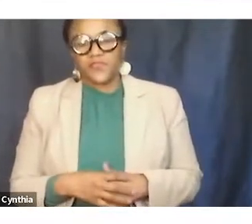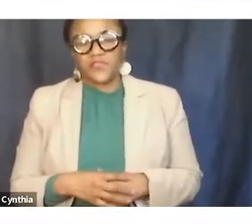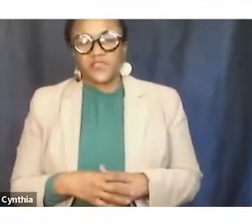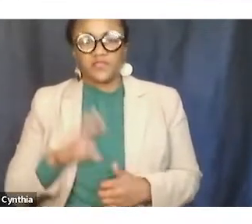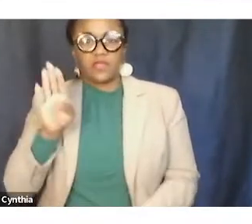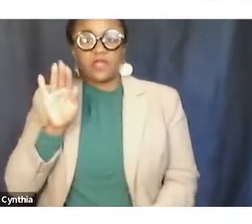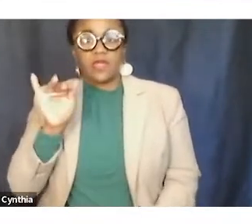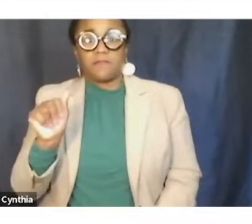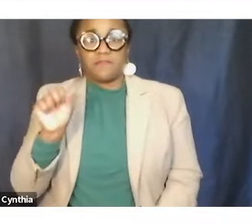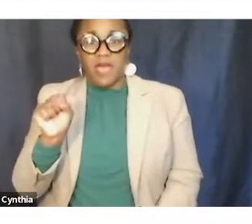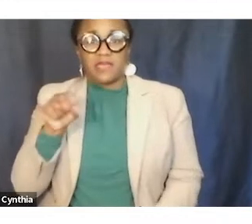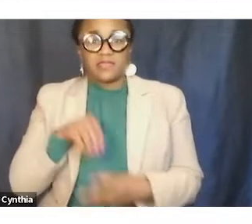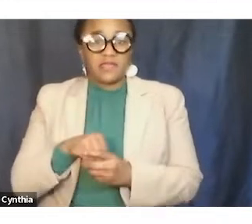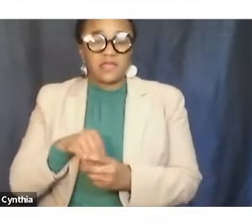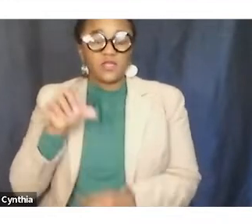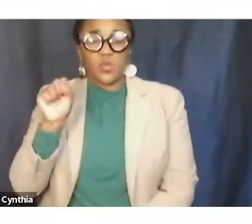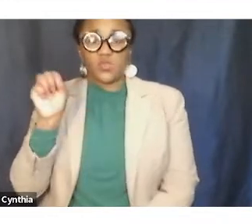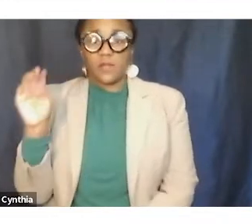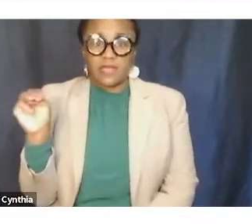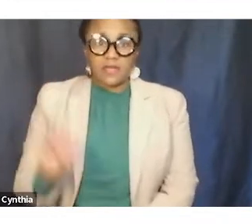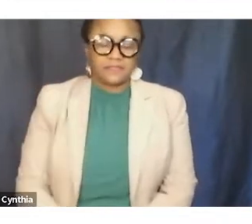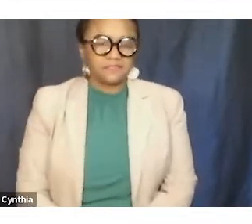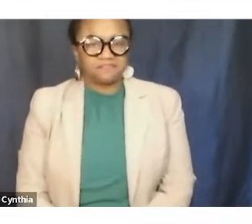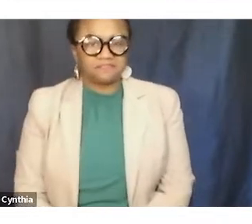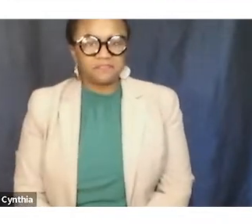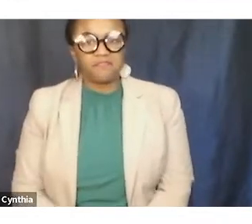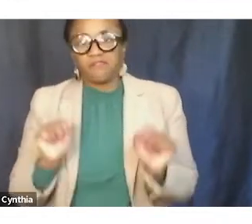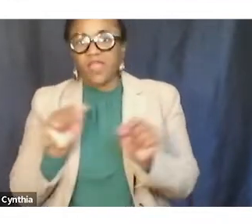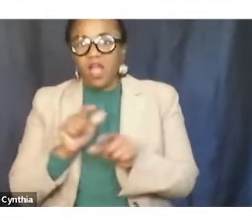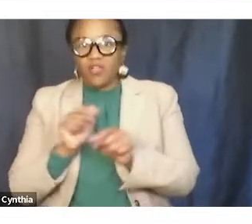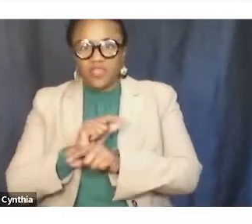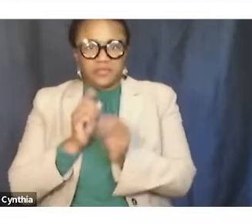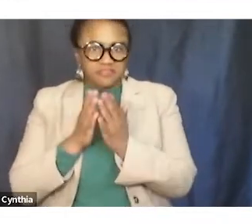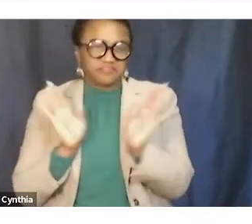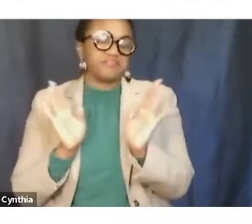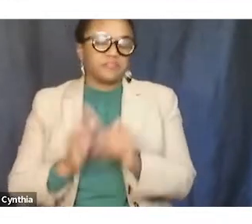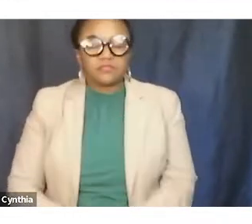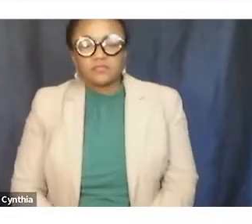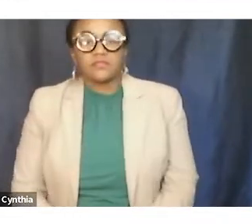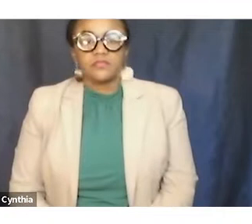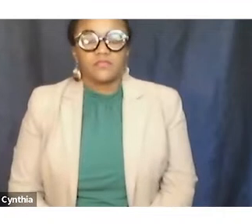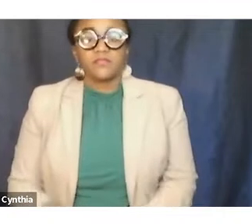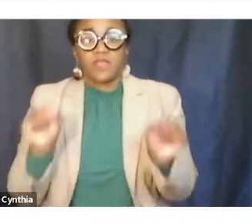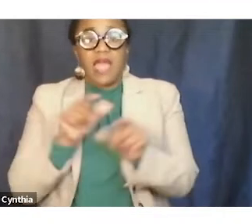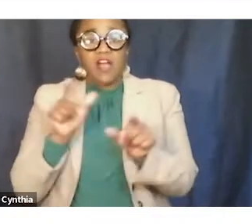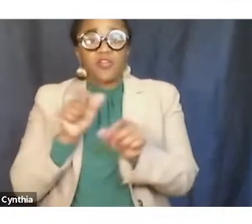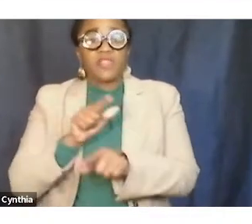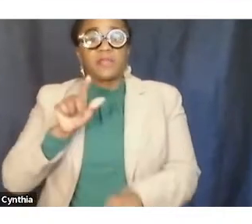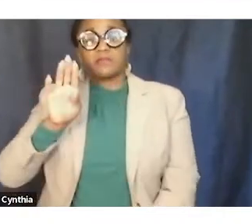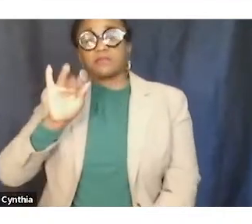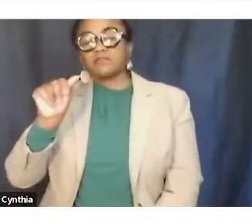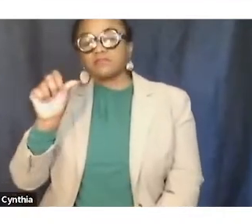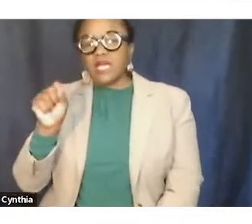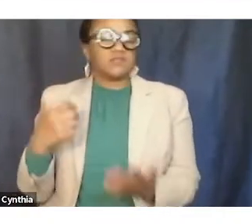Bias in social media and algorithms at large. So algorithmic bias,